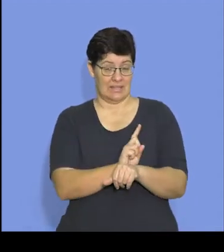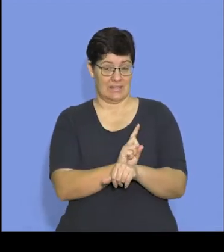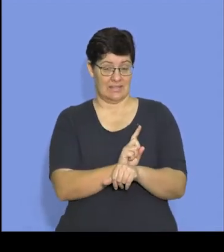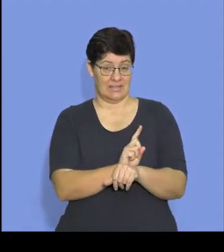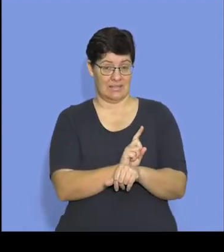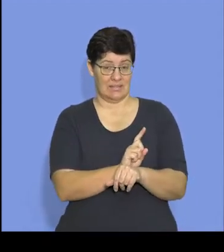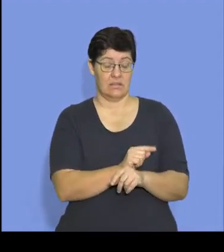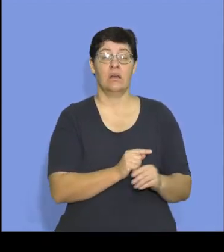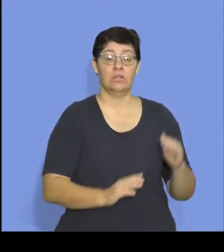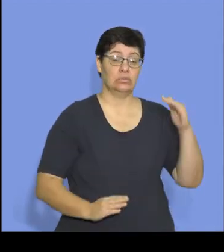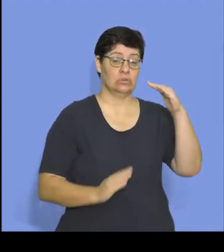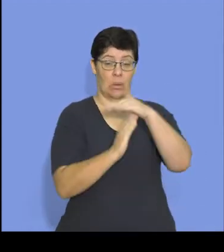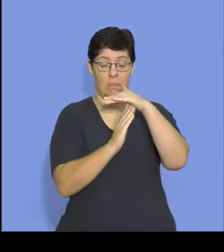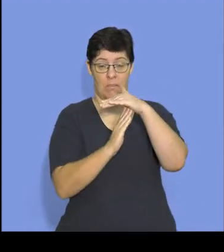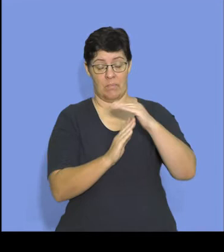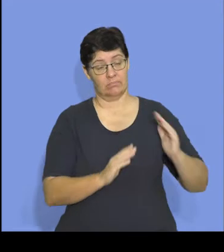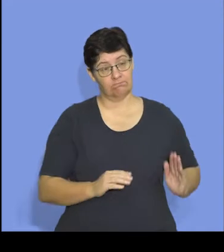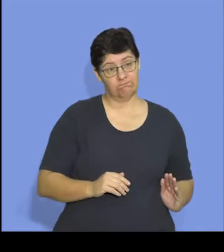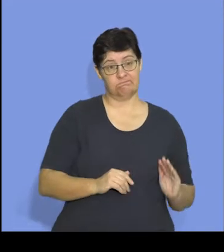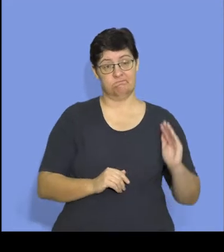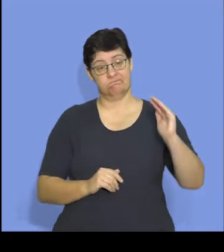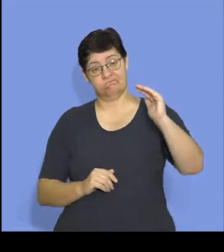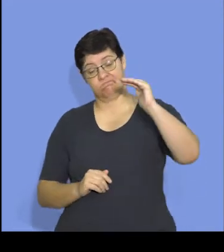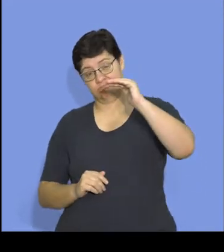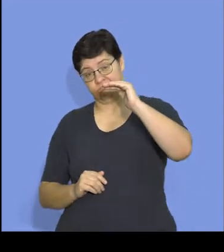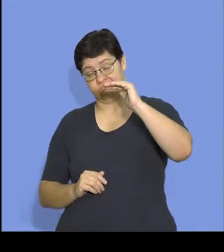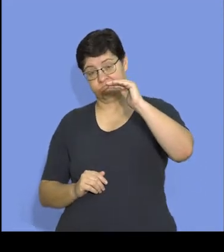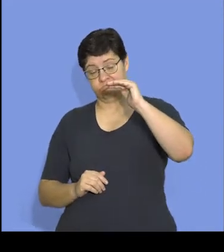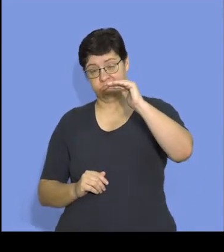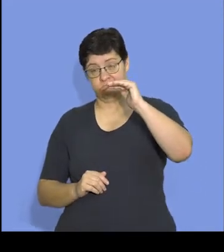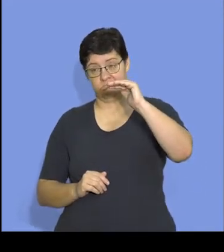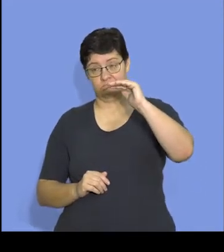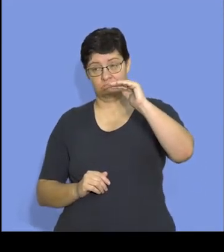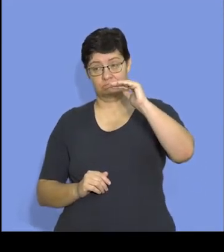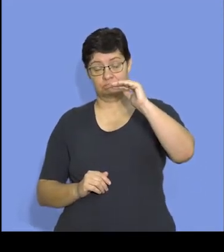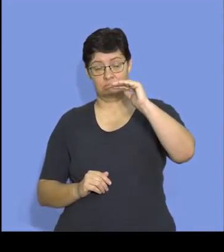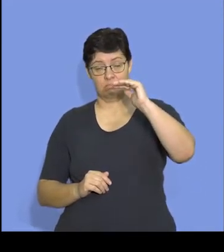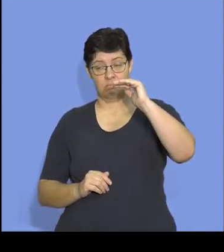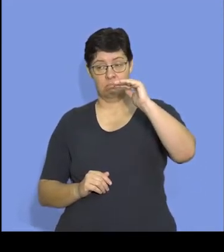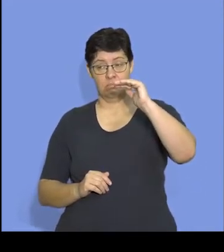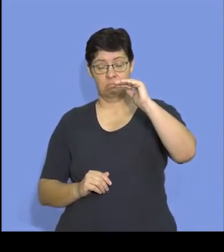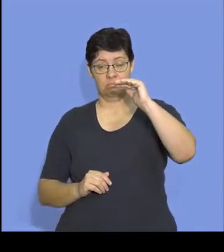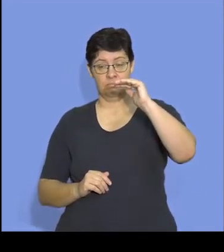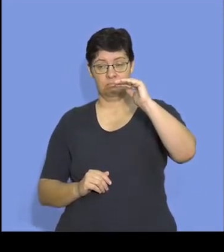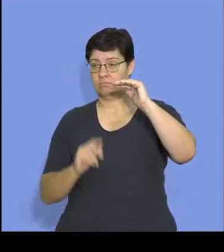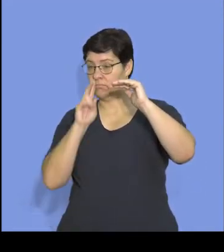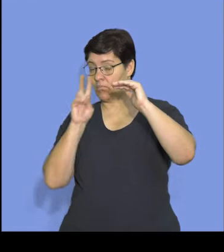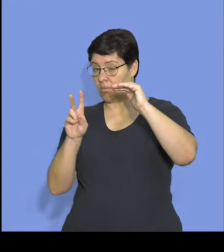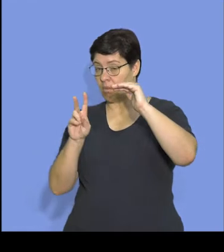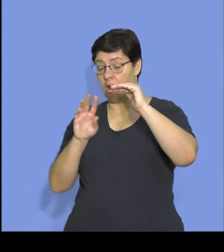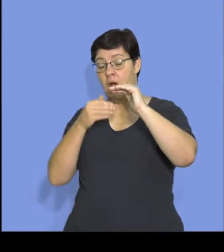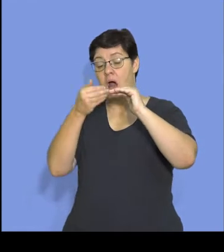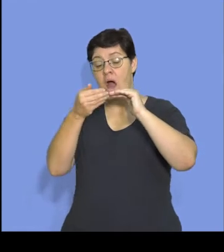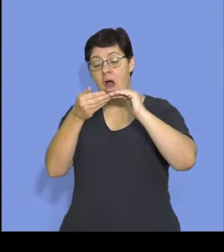it's reached the top of its motion. Okay? Now, we need to look at what happens after that.